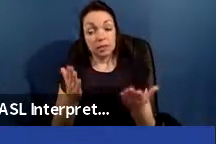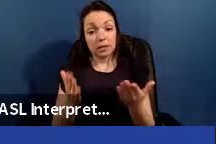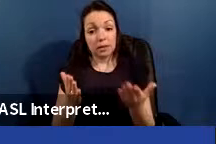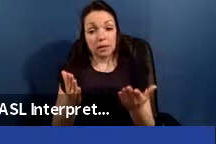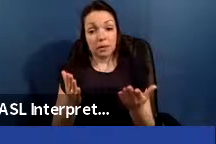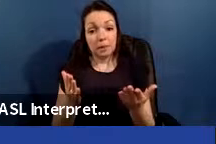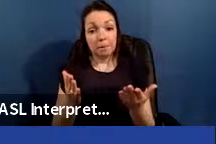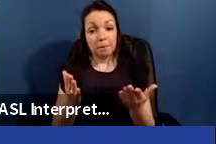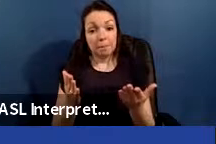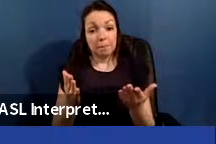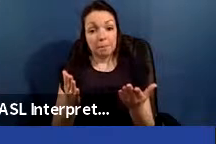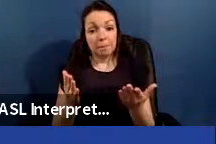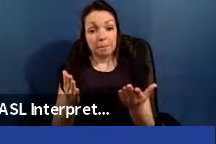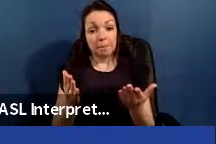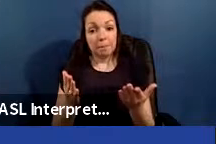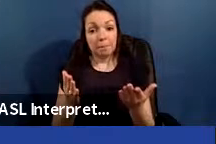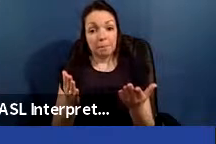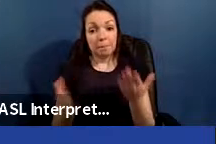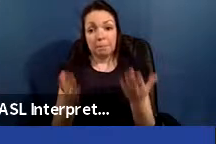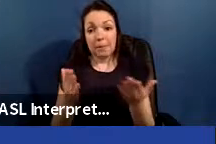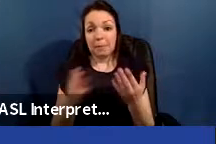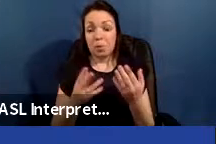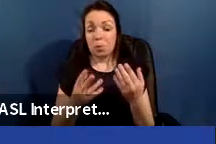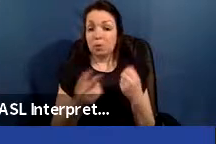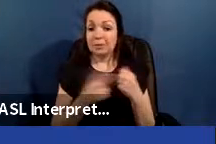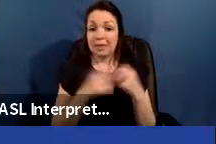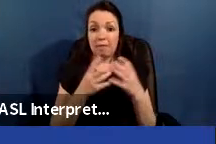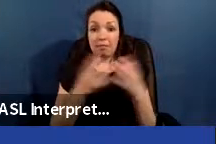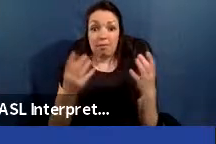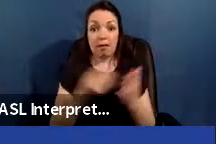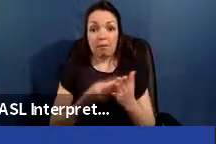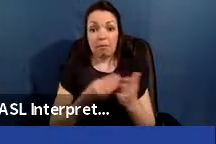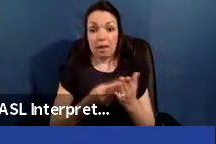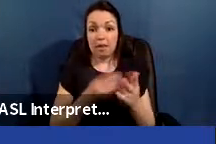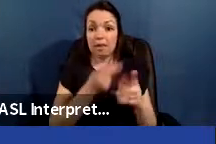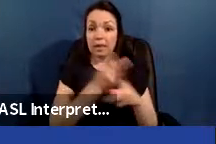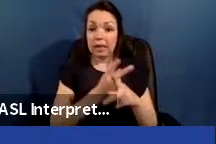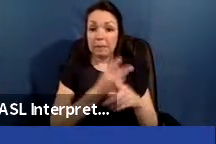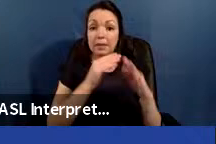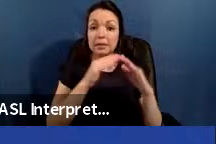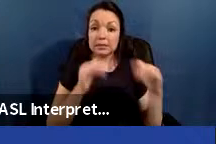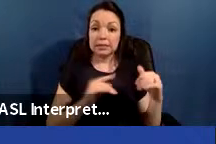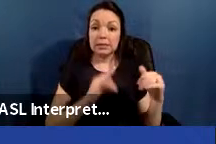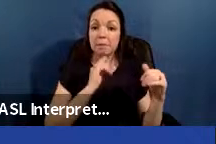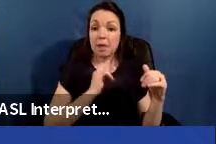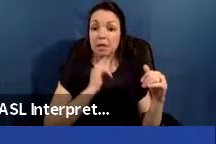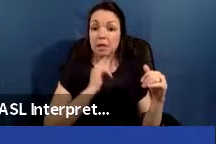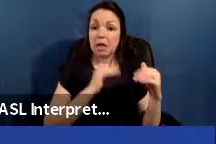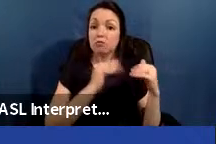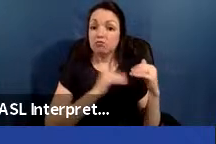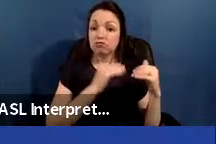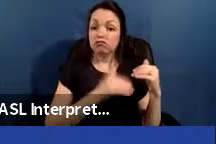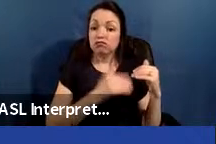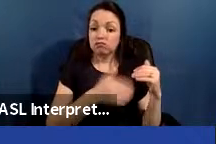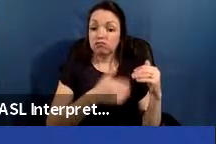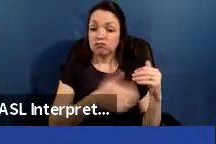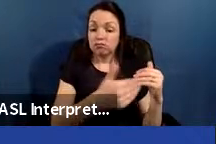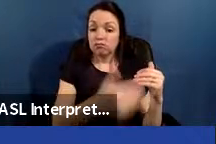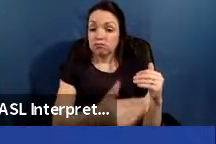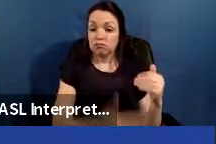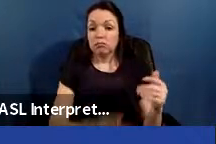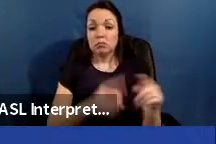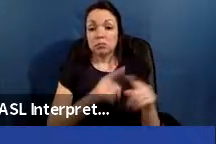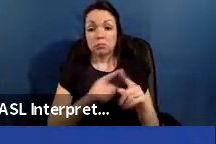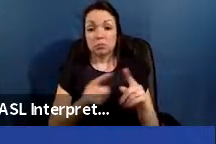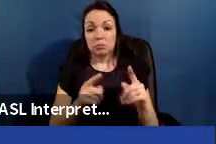spending enormous amount of money to maintain these systems, and as opposed to maintaining them, we try to get them in